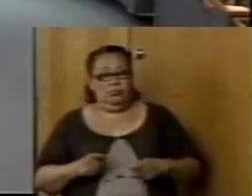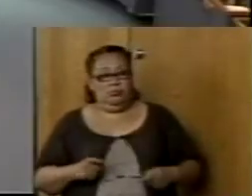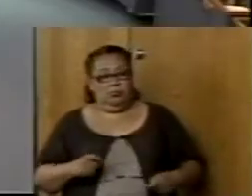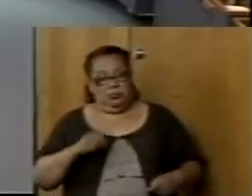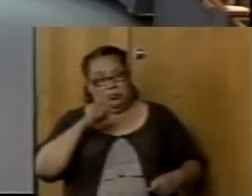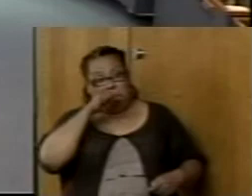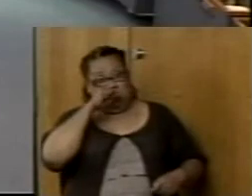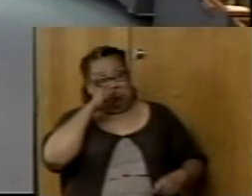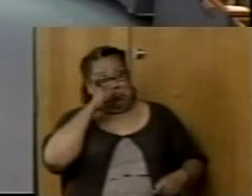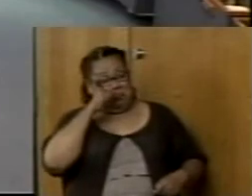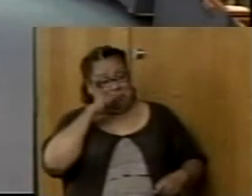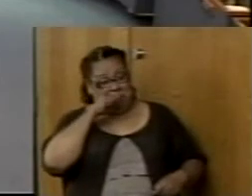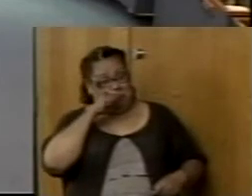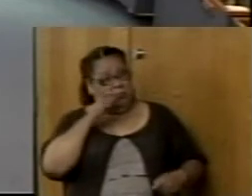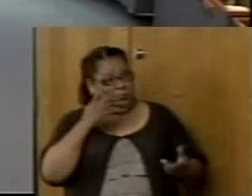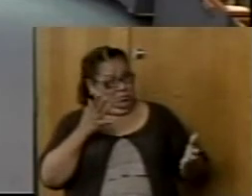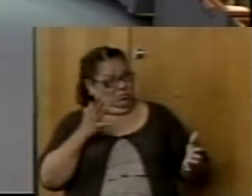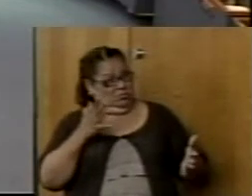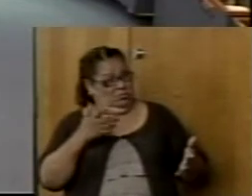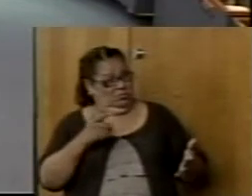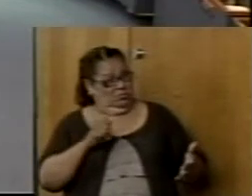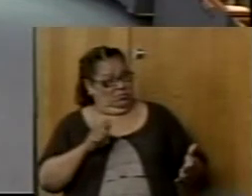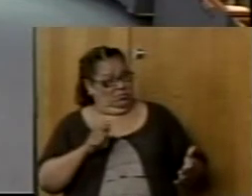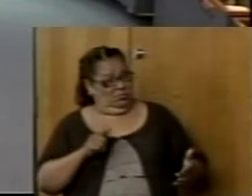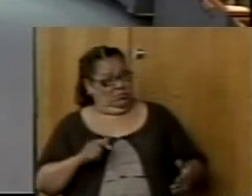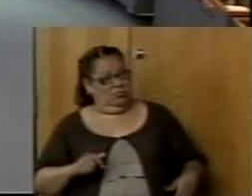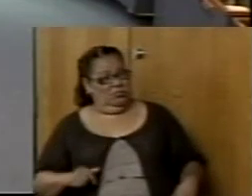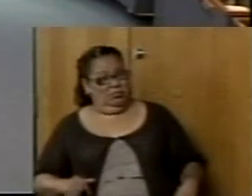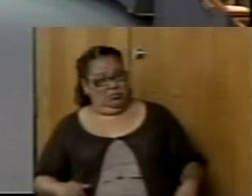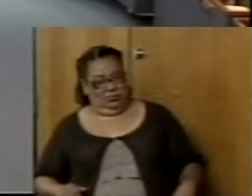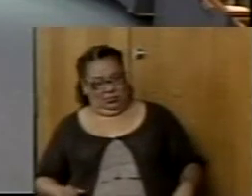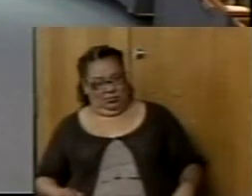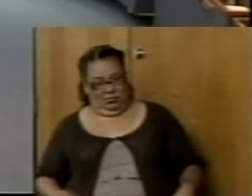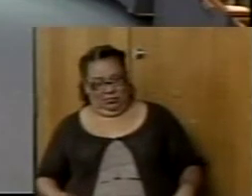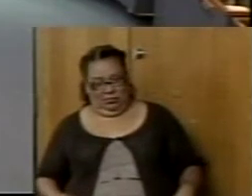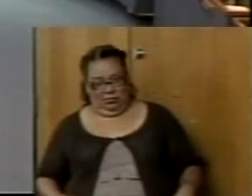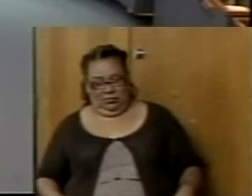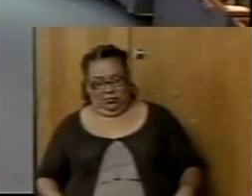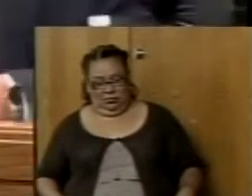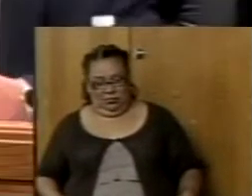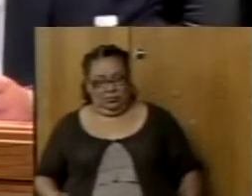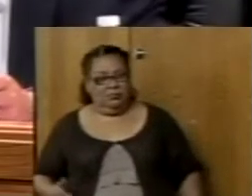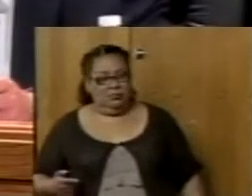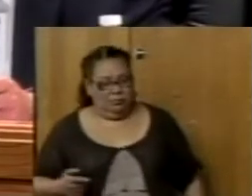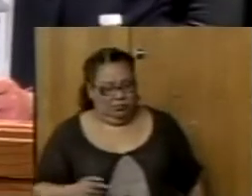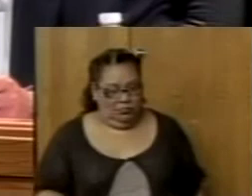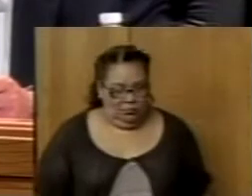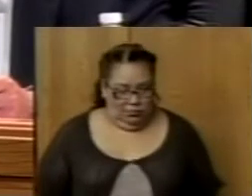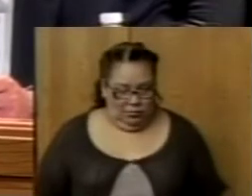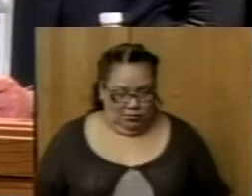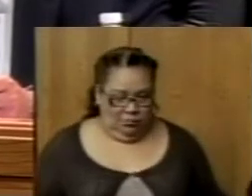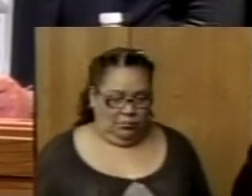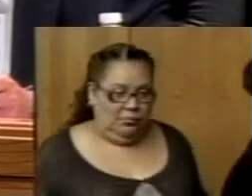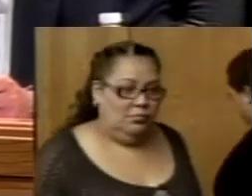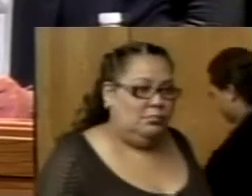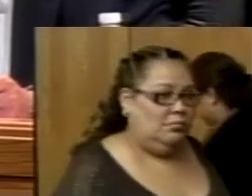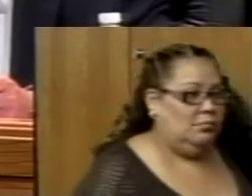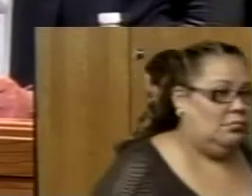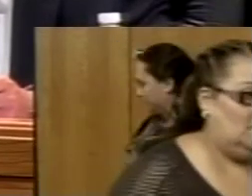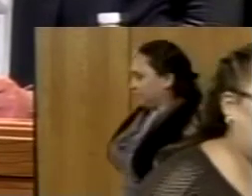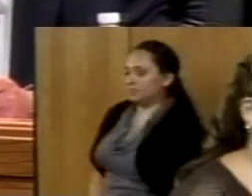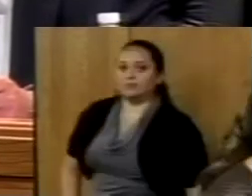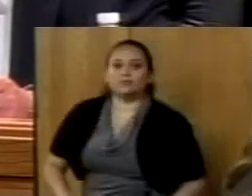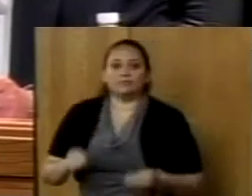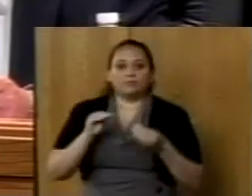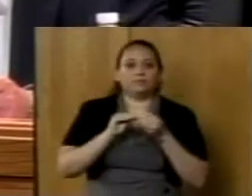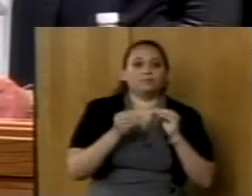Second by Mrs. Peña. All in favor? Aye. Motion passes unanimously. Thank you. Moving on to item 21. Recommend approval of a